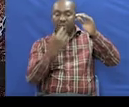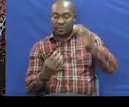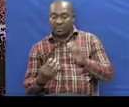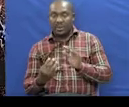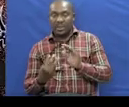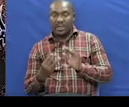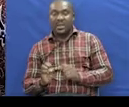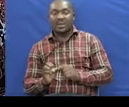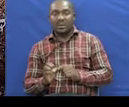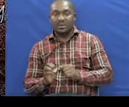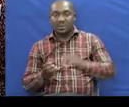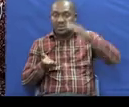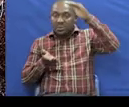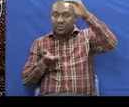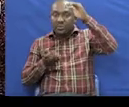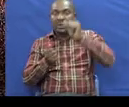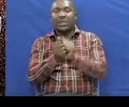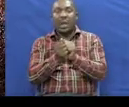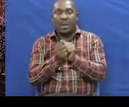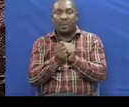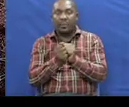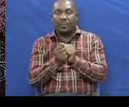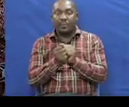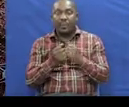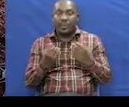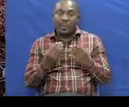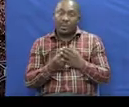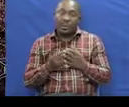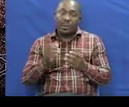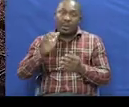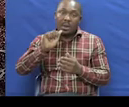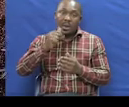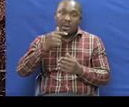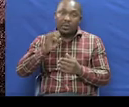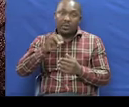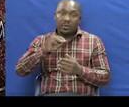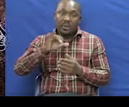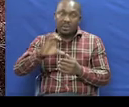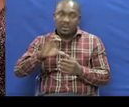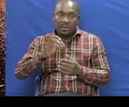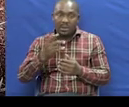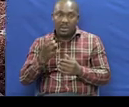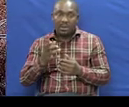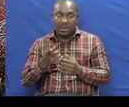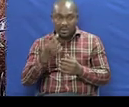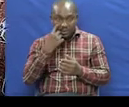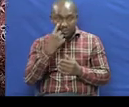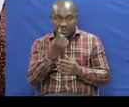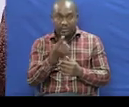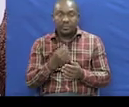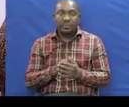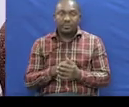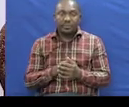element are 10, and the atomic number is as you can see. Now let us see their